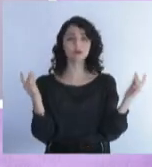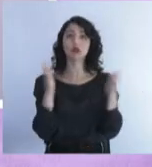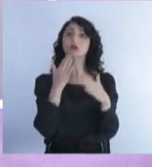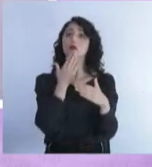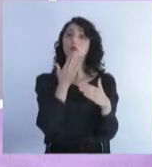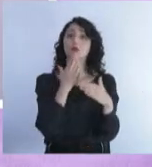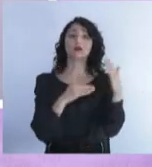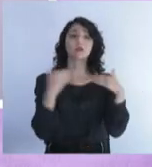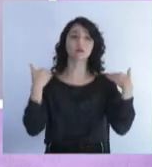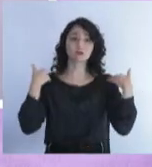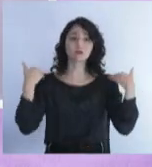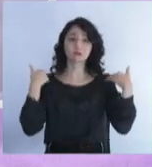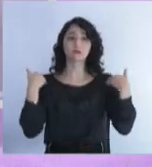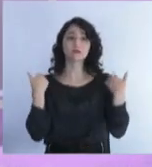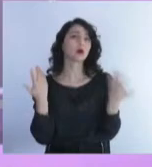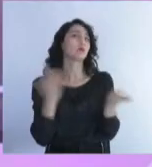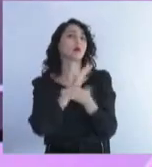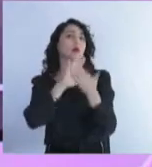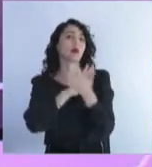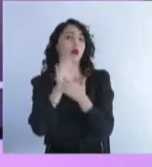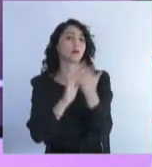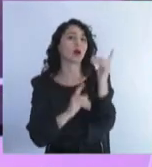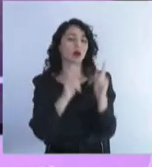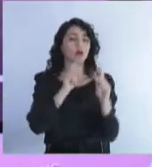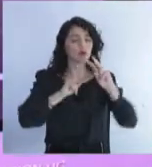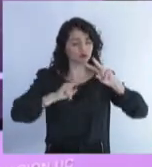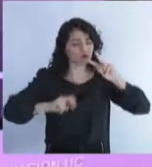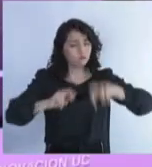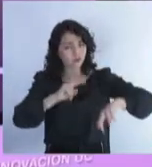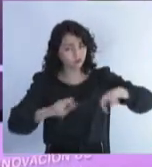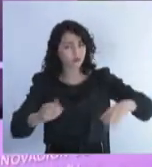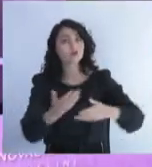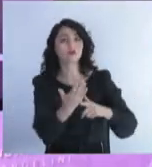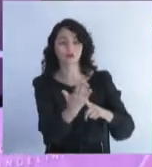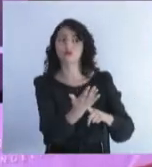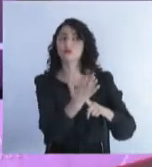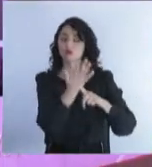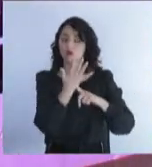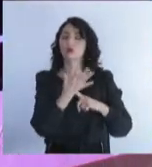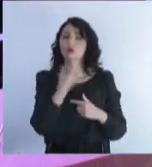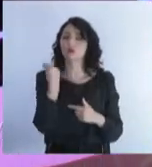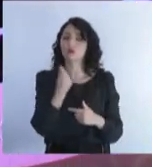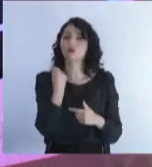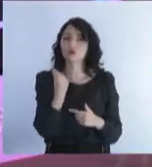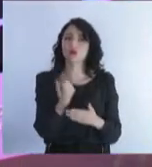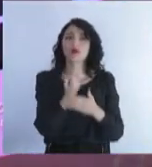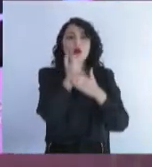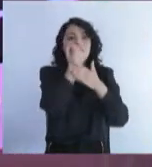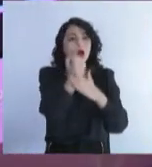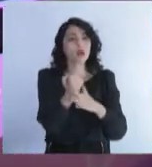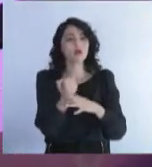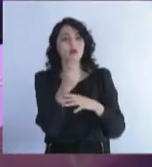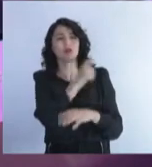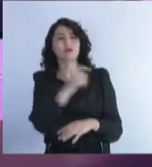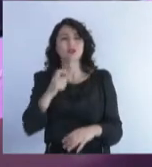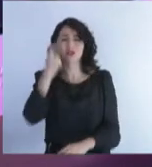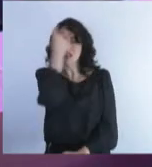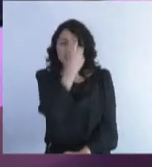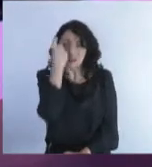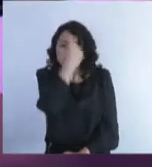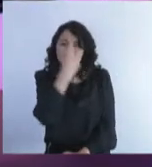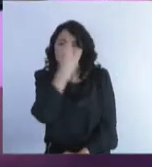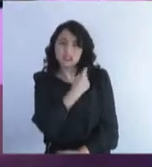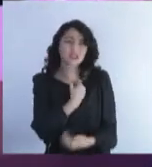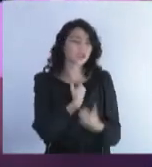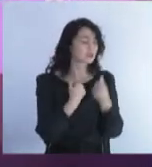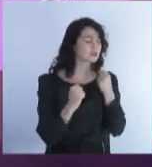military, because the data, the research shows it works. It changes us from being caught up in worry